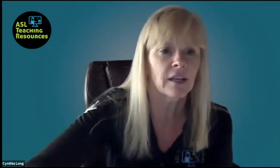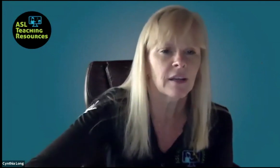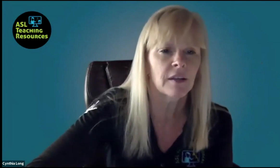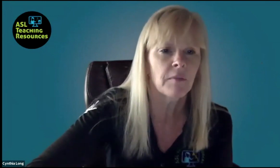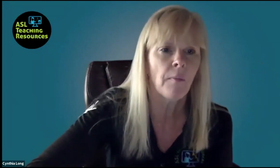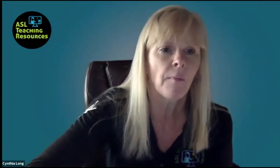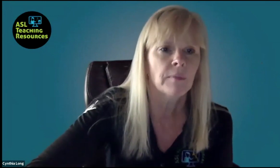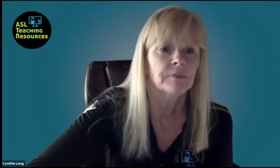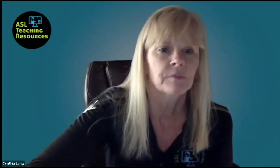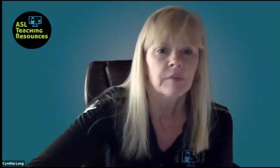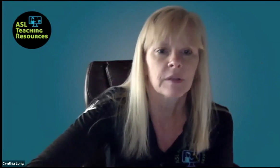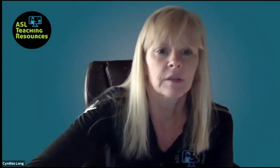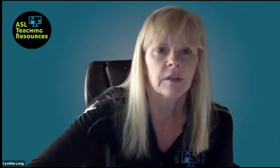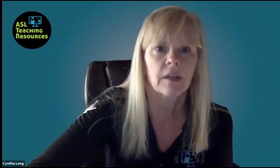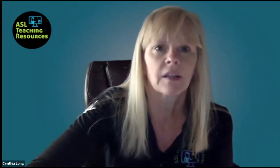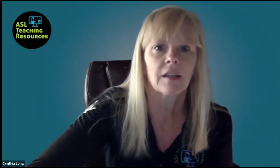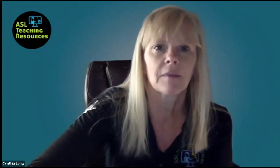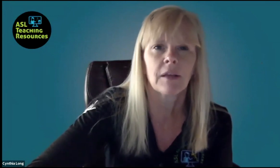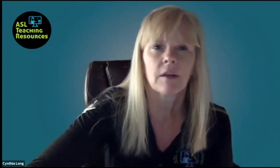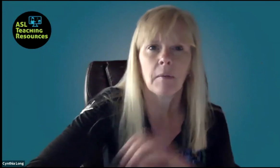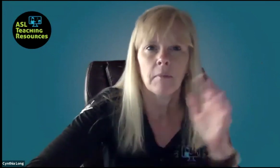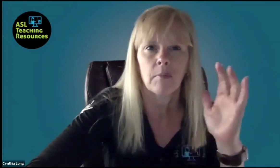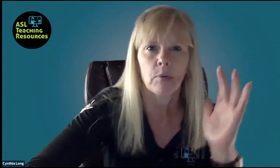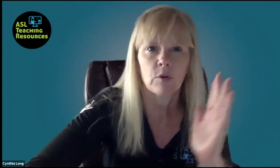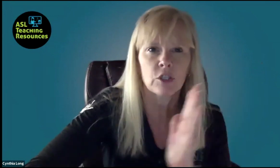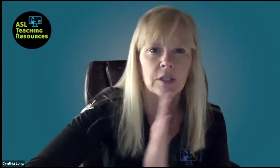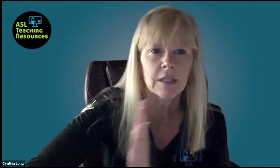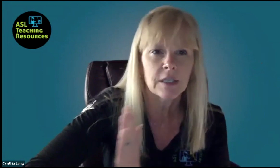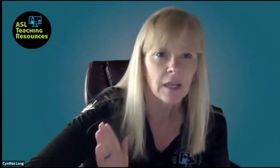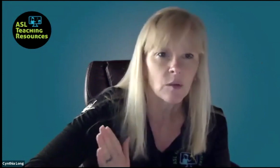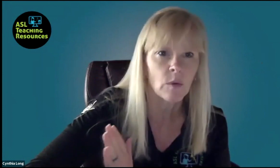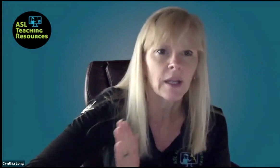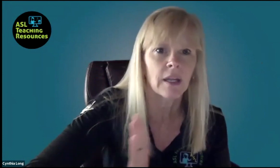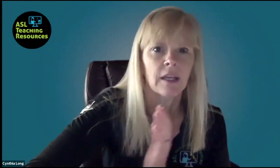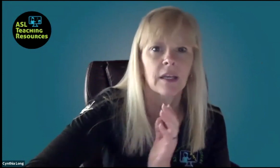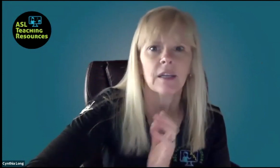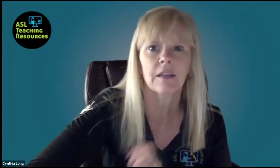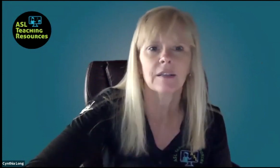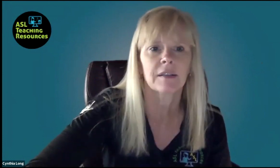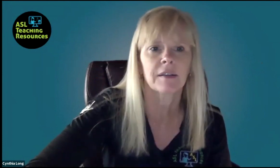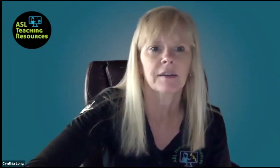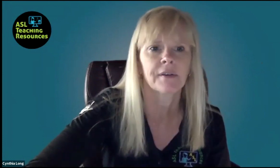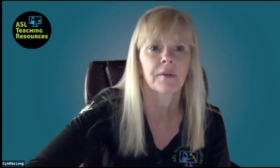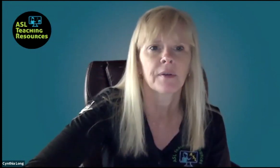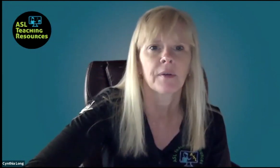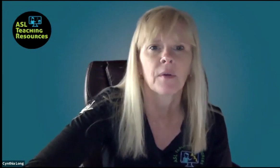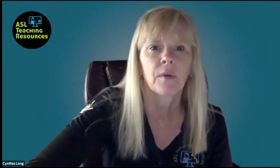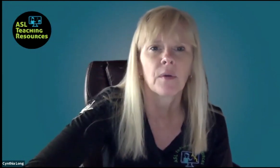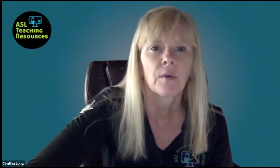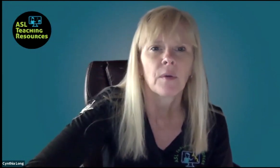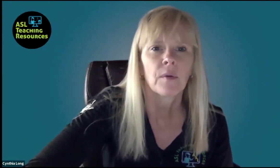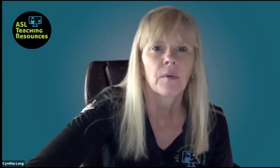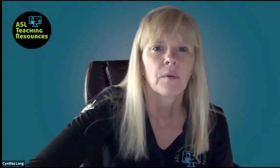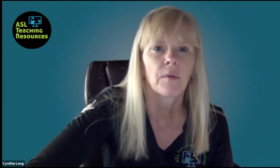there again. And let me push this out of the way to get it.